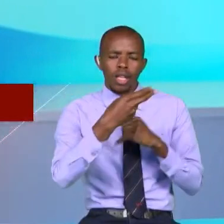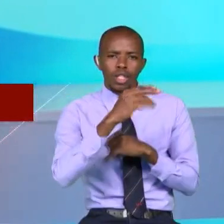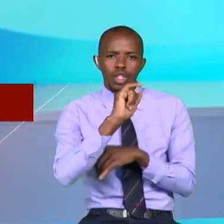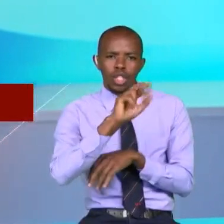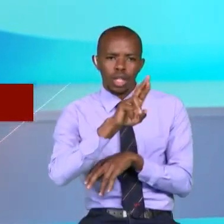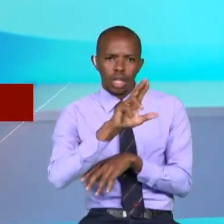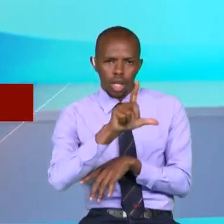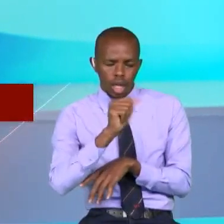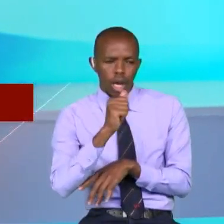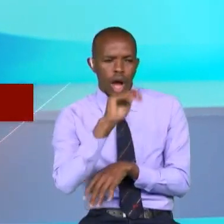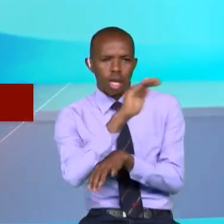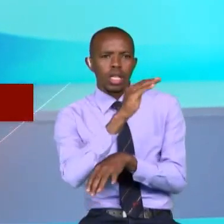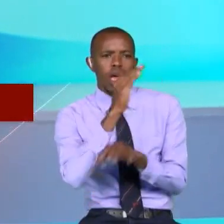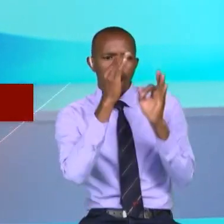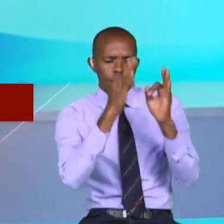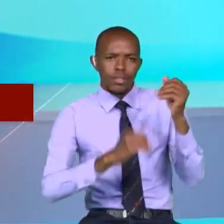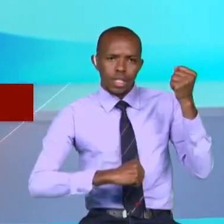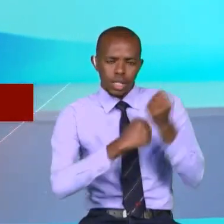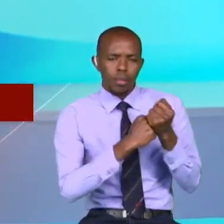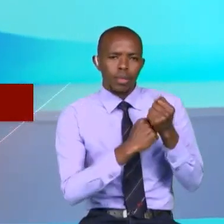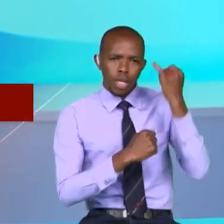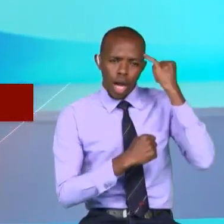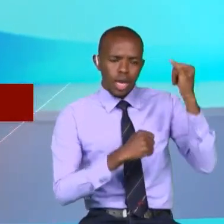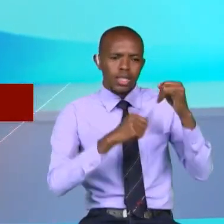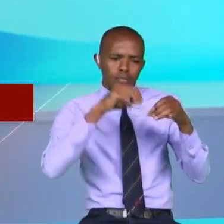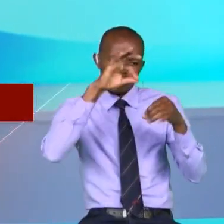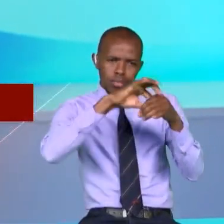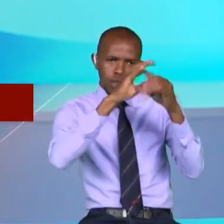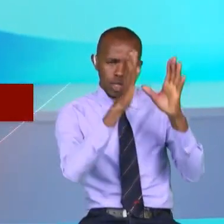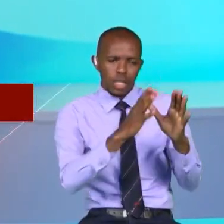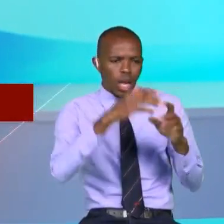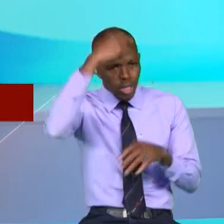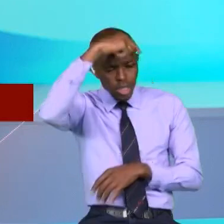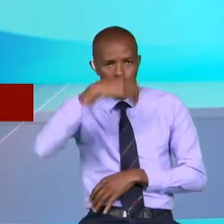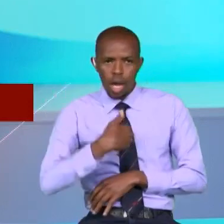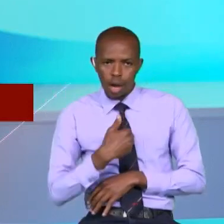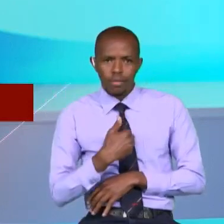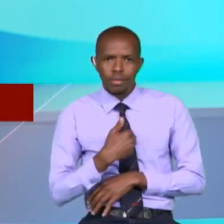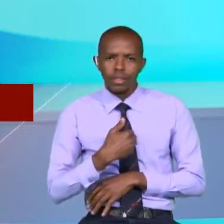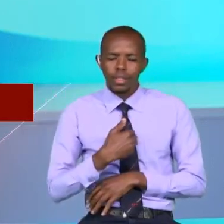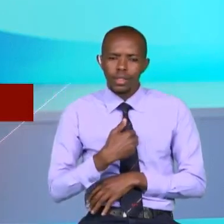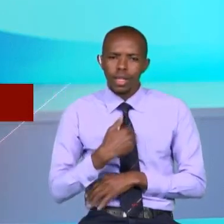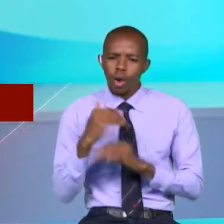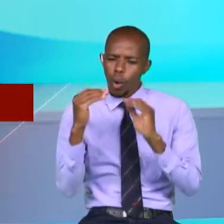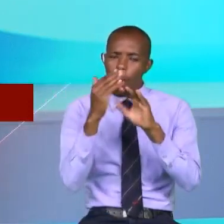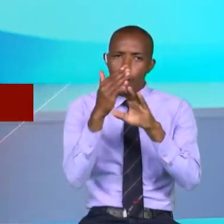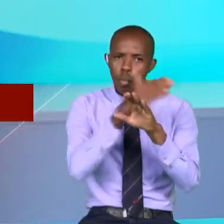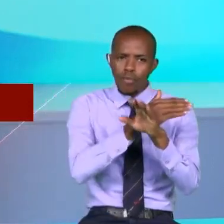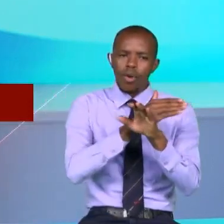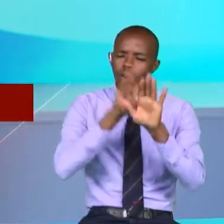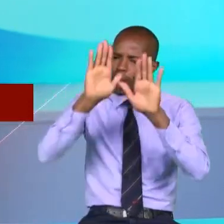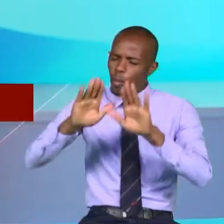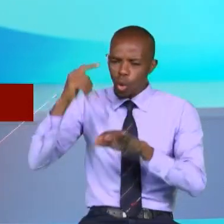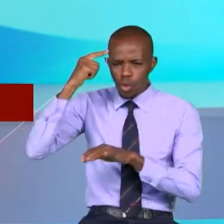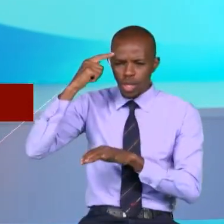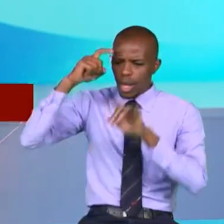Ask them whether they support the idea that elected leaders should have a degree As a prerequisite, before vying, do you think